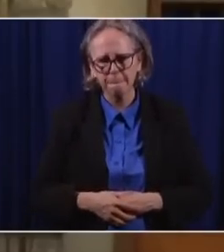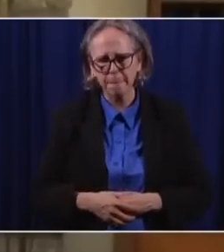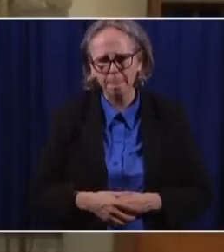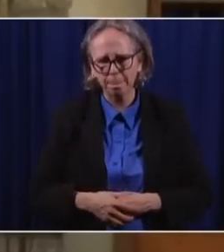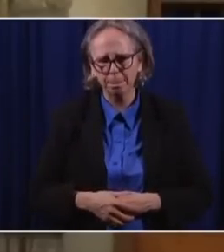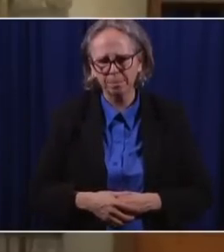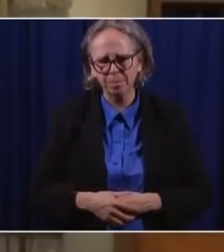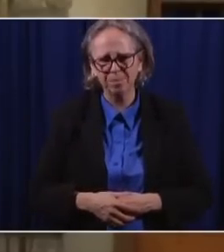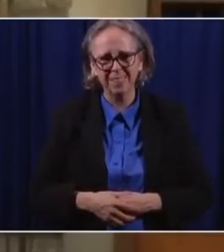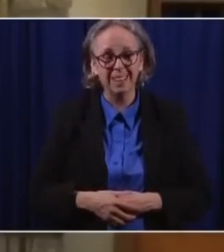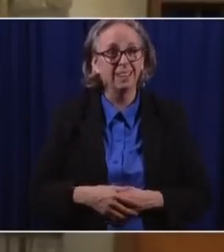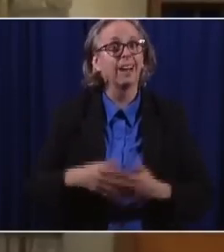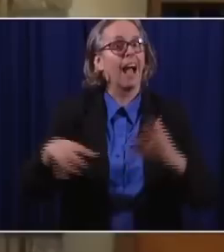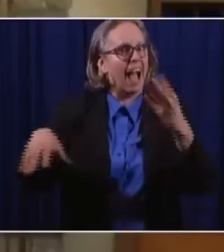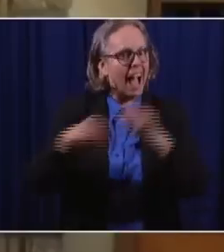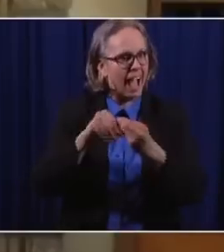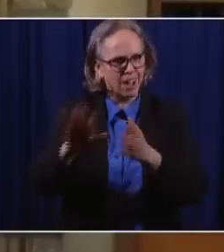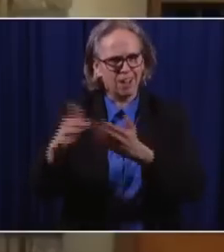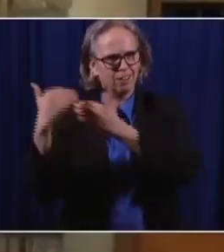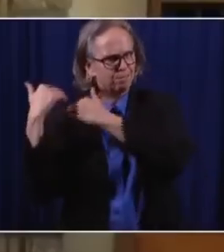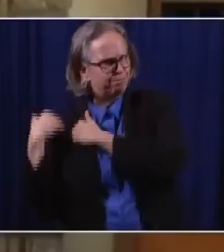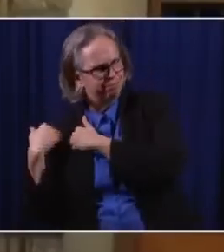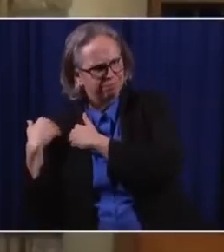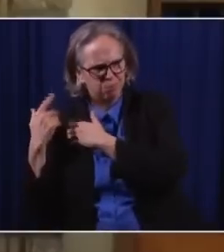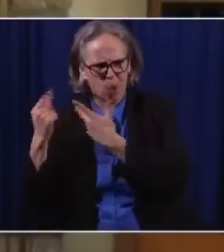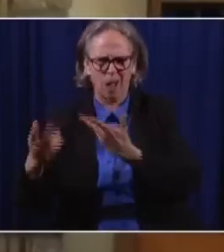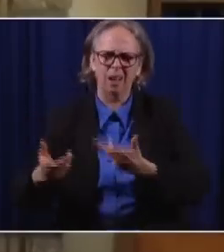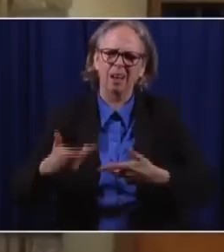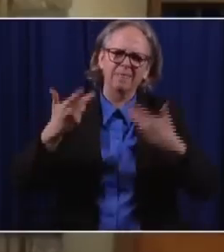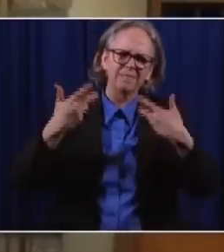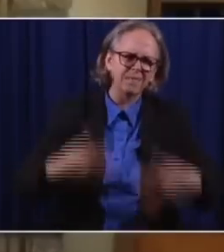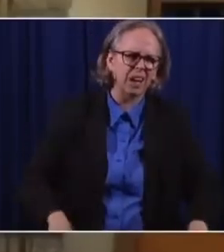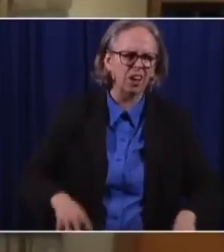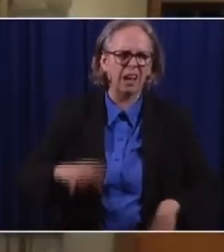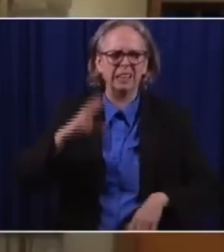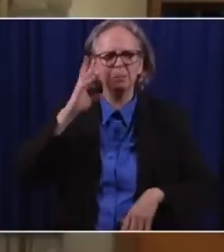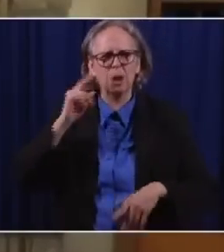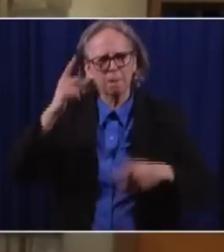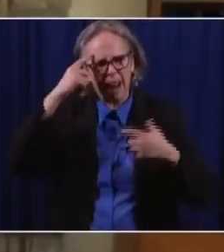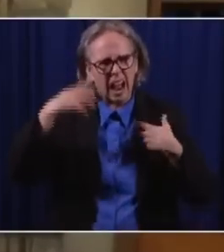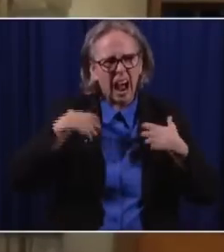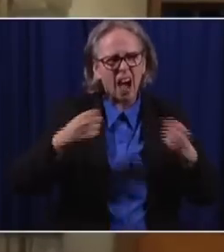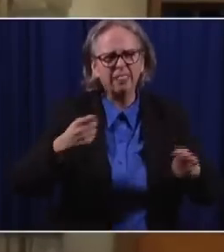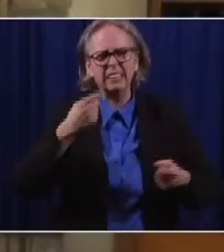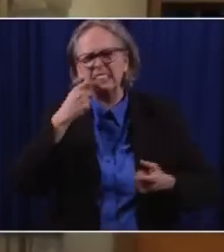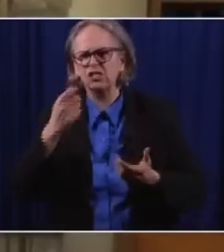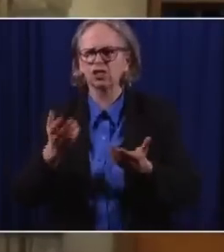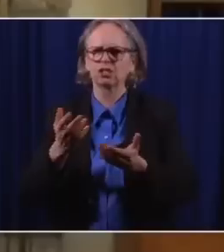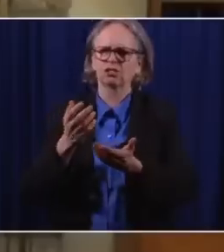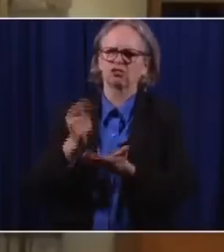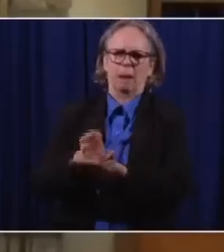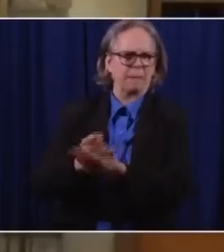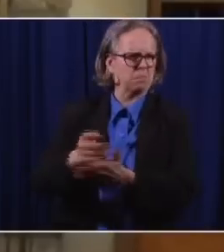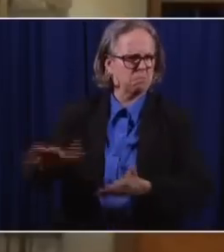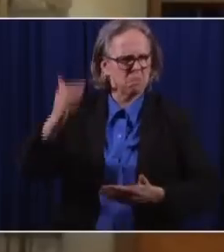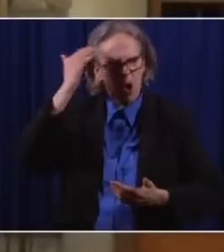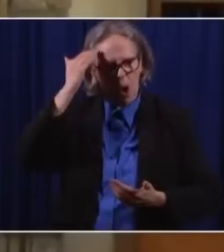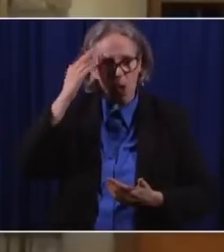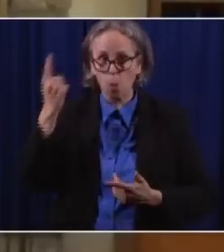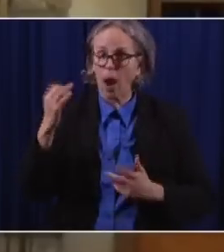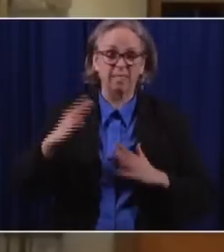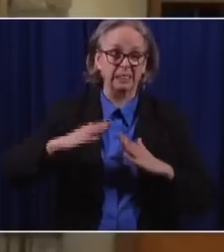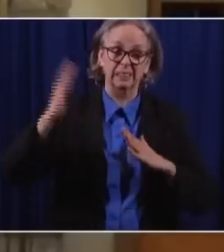Also, Director McLeod has considerable experience in the area of mental health and addiction treatment, an area that is one of the top 3 priority